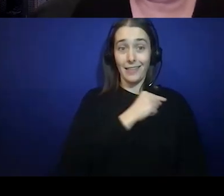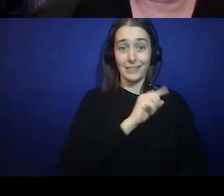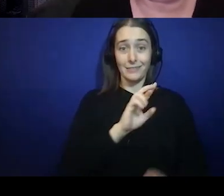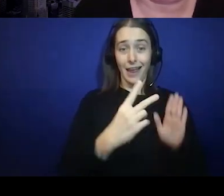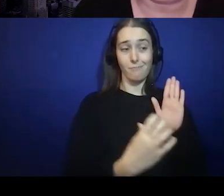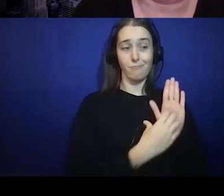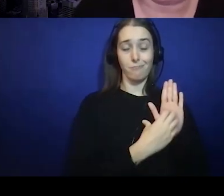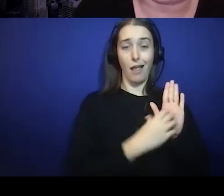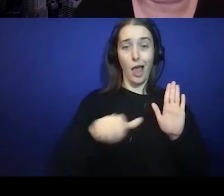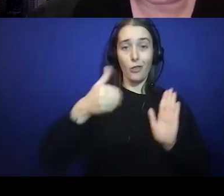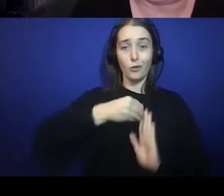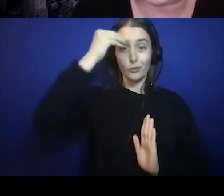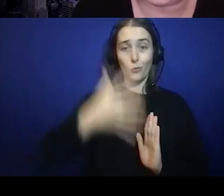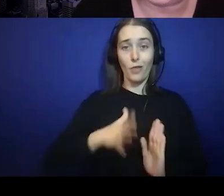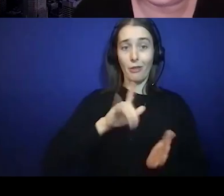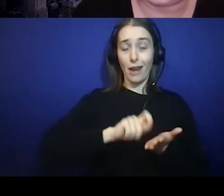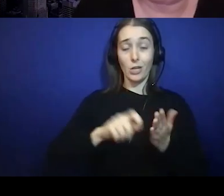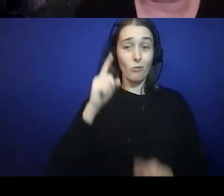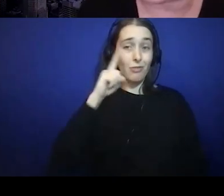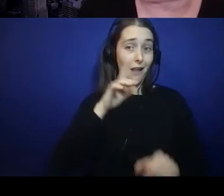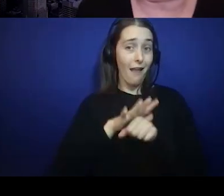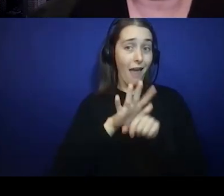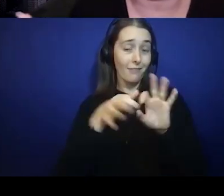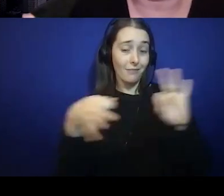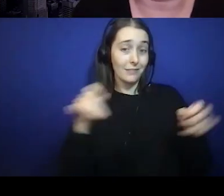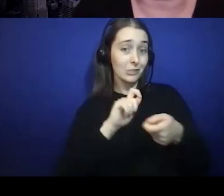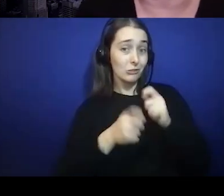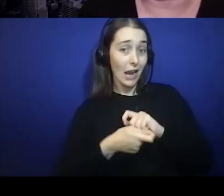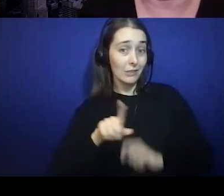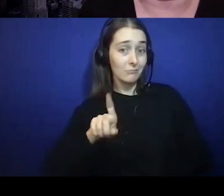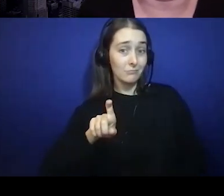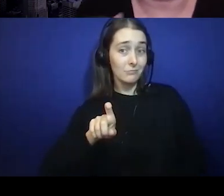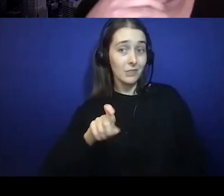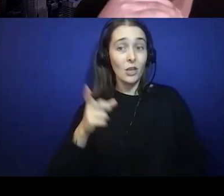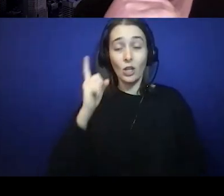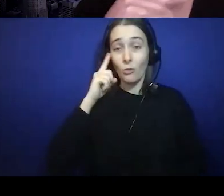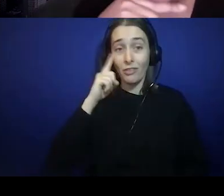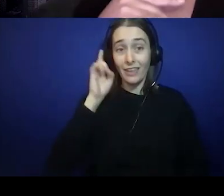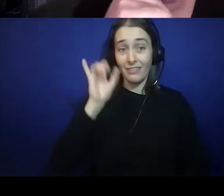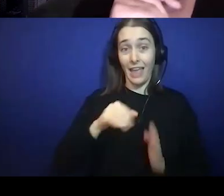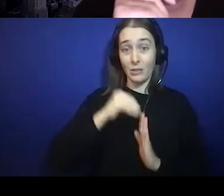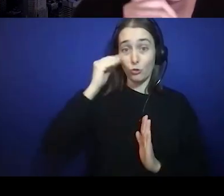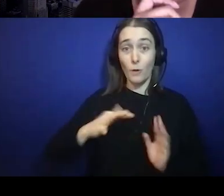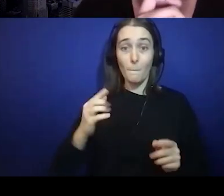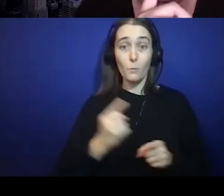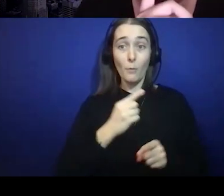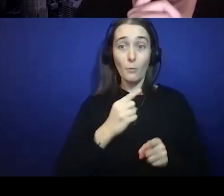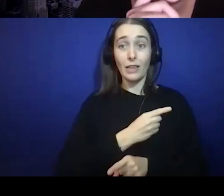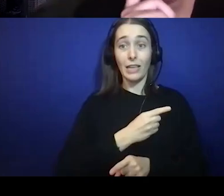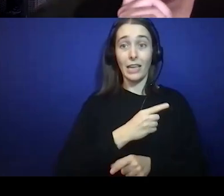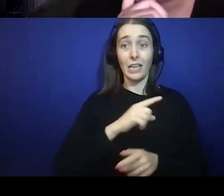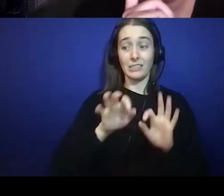Do you think that this was sufficiently paraphrased? So in other words, do you think that this other student properly